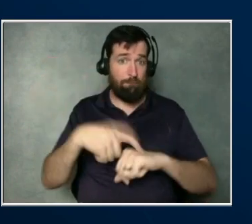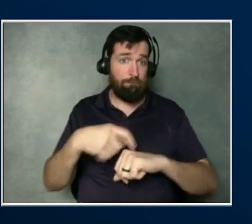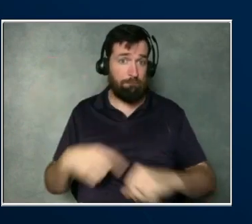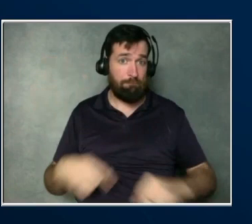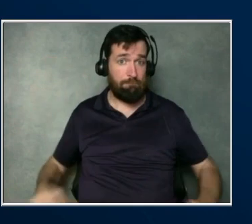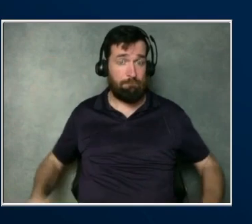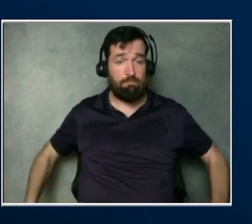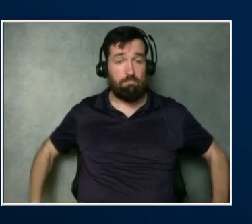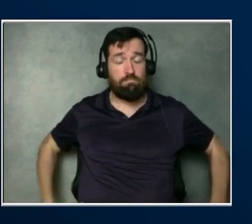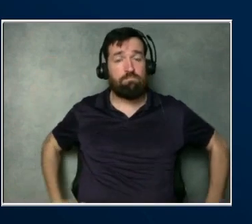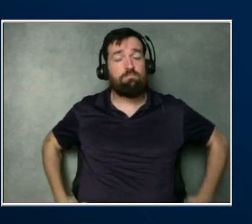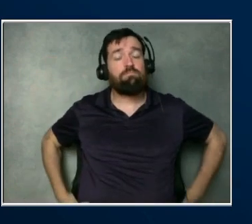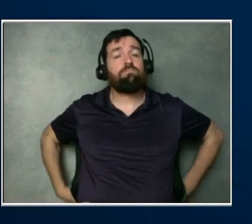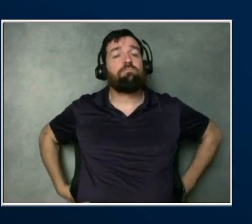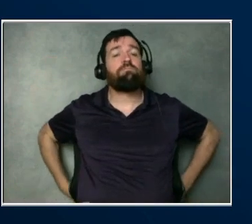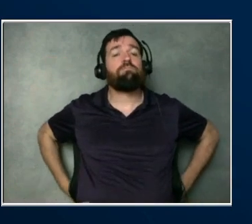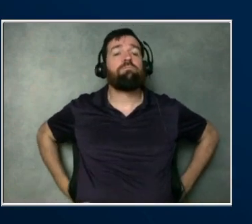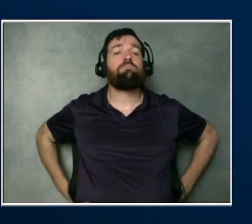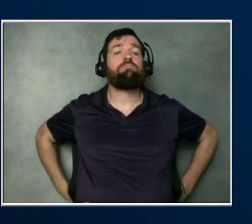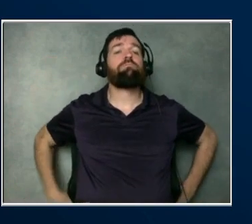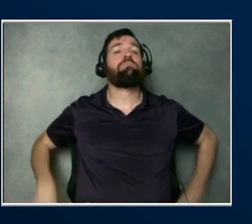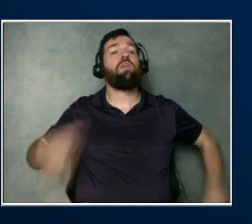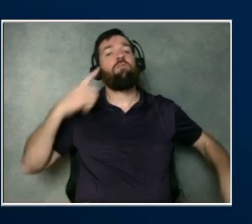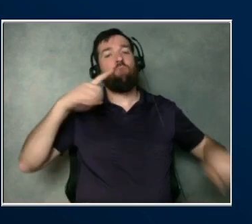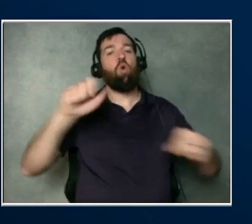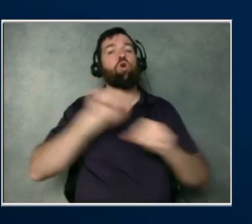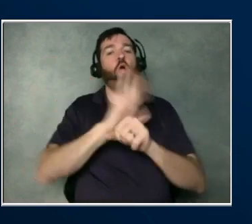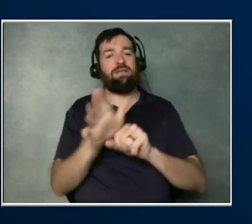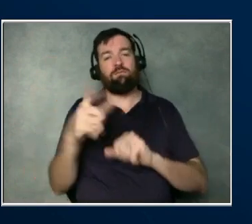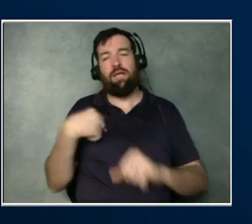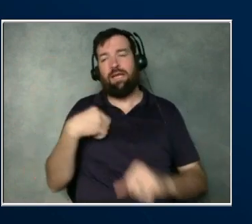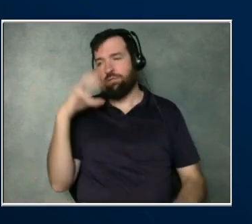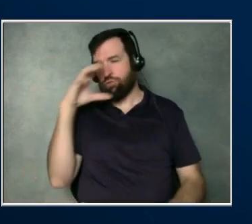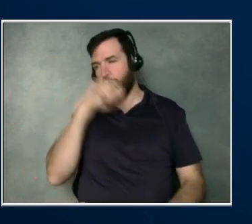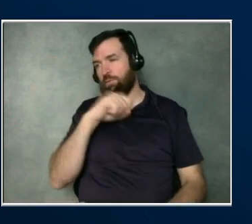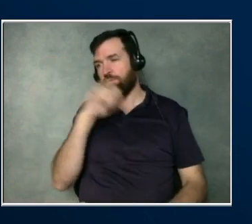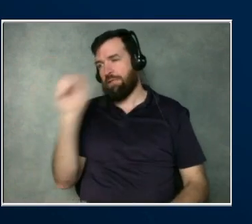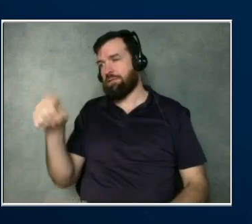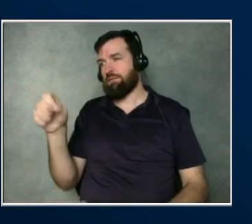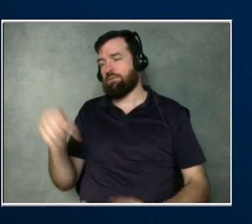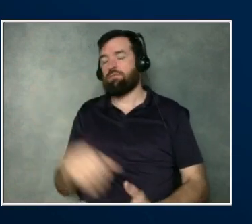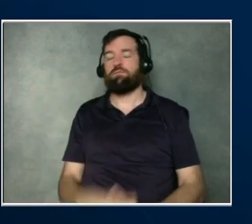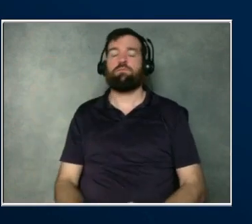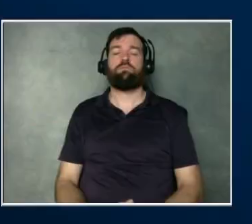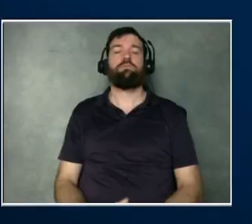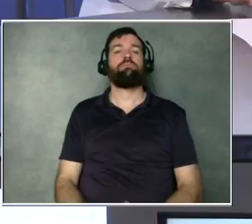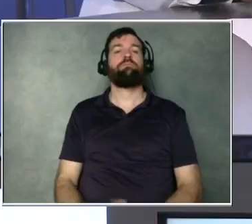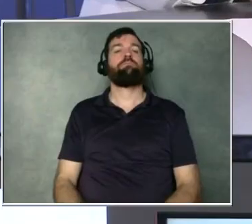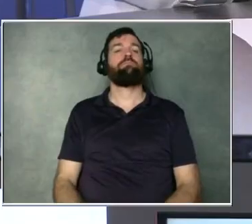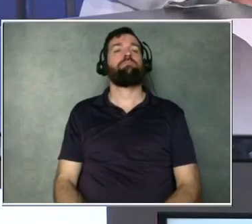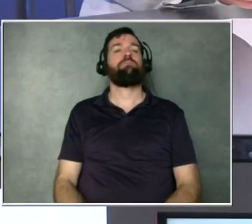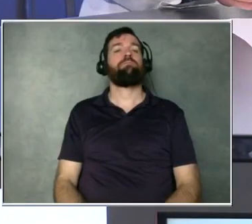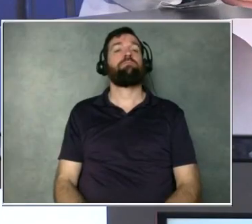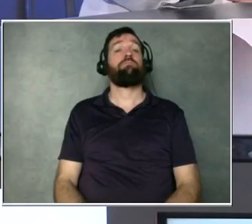Testing positive for COVID? COVID, I assume he's talking about, yeah. If this past winter, if you tested